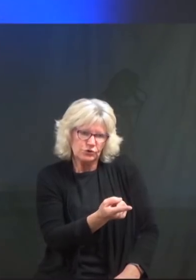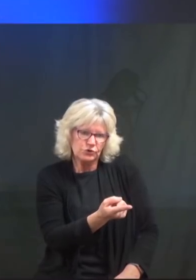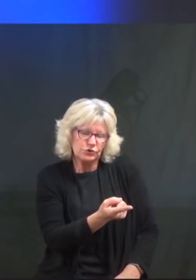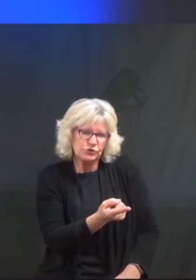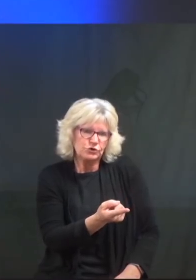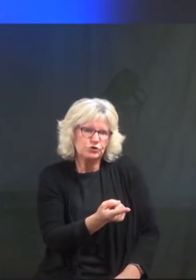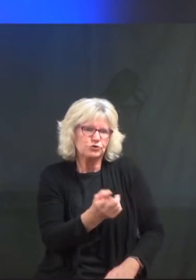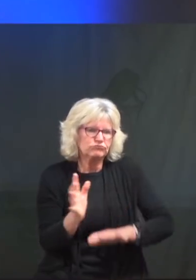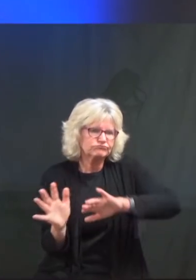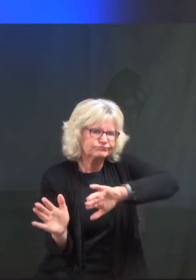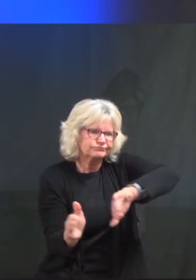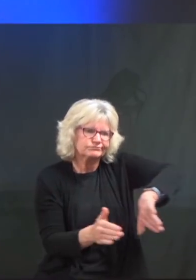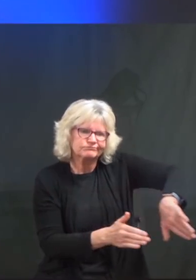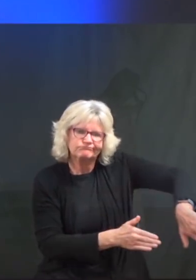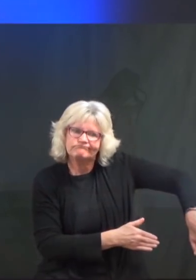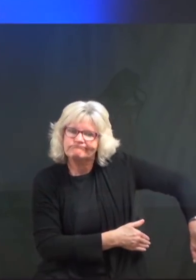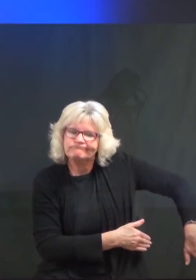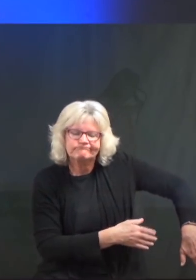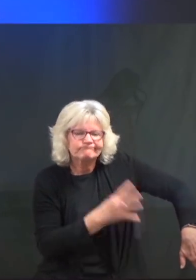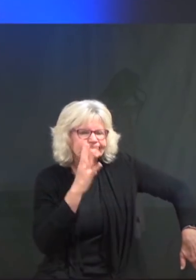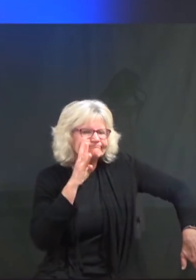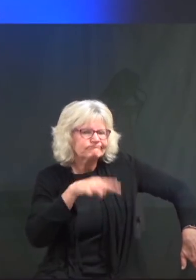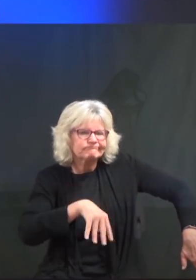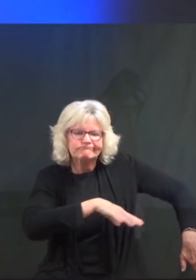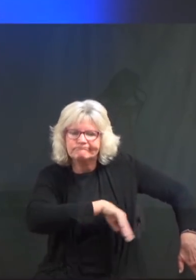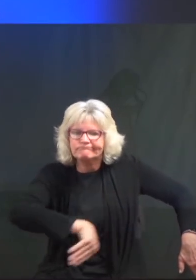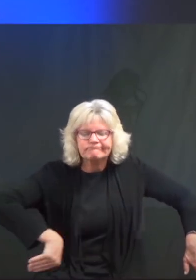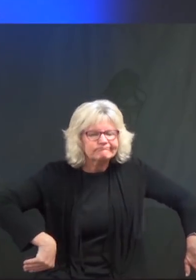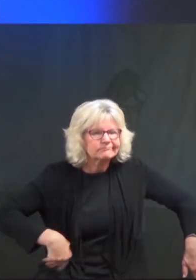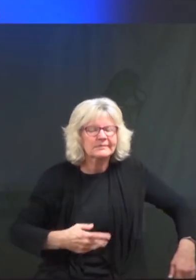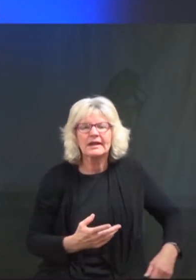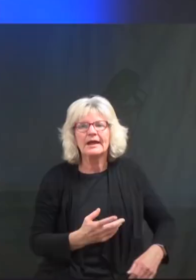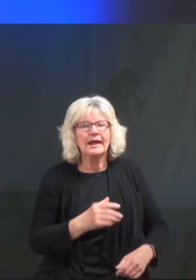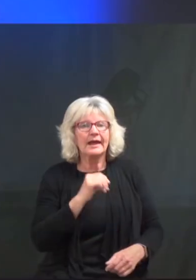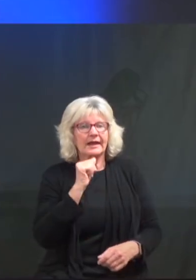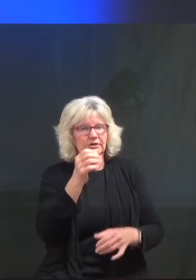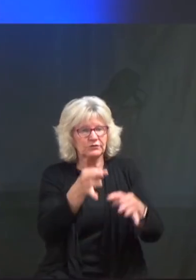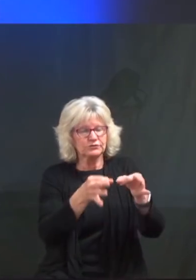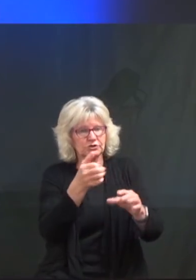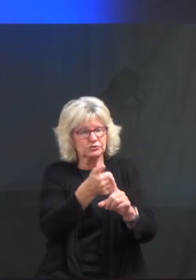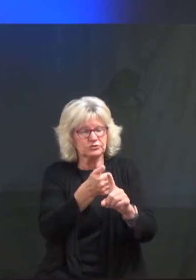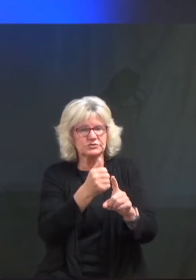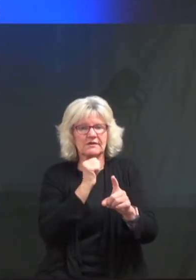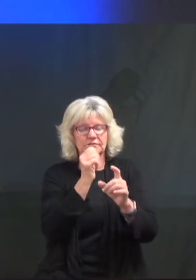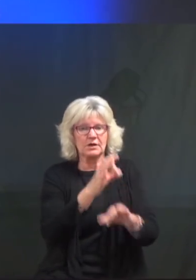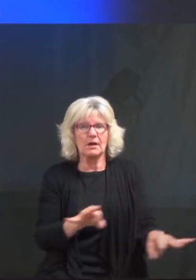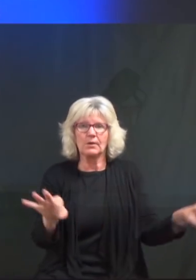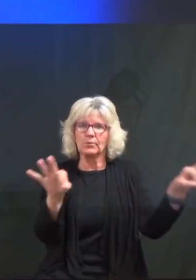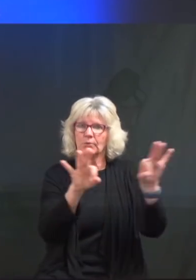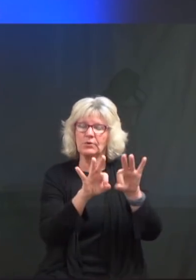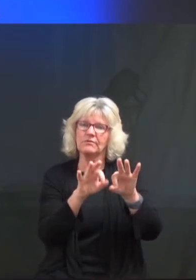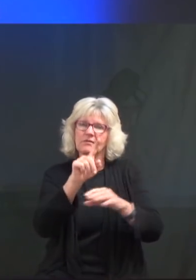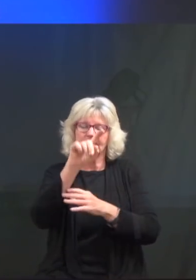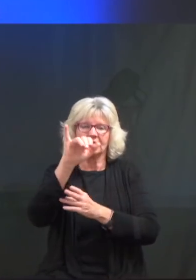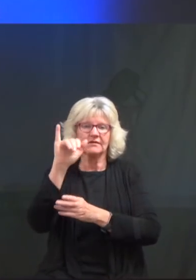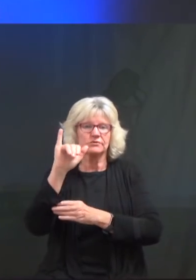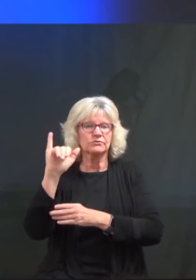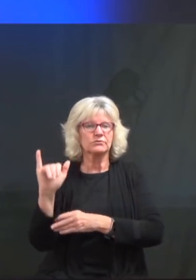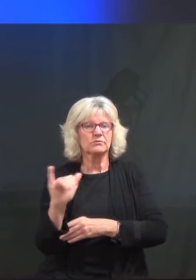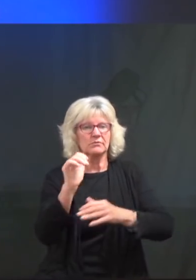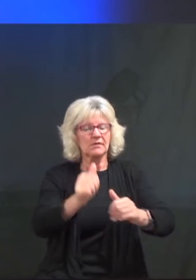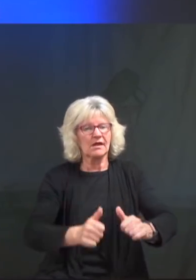you thrust it aside and judge yourselves unworthy of eternal life. Behold, we are turning to